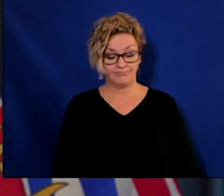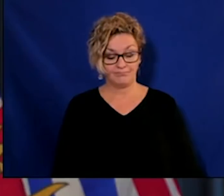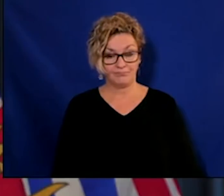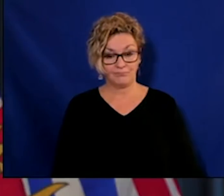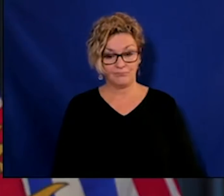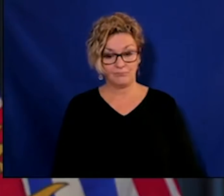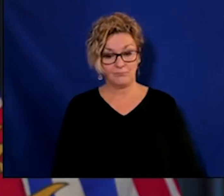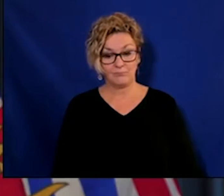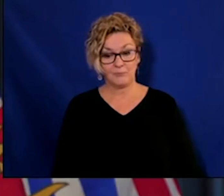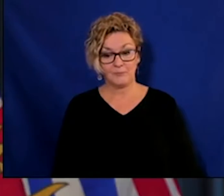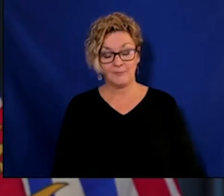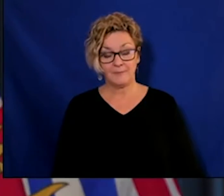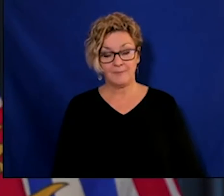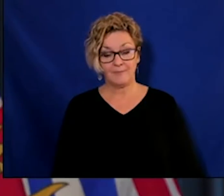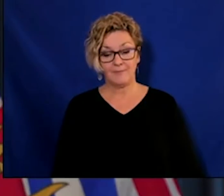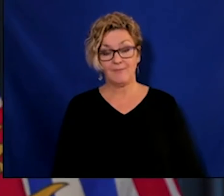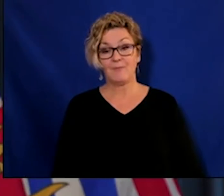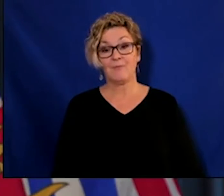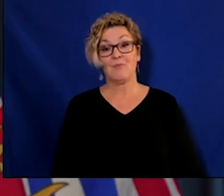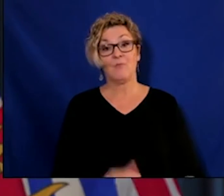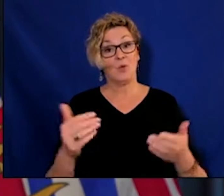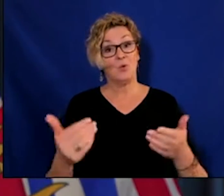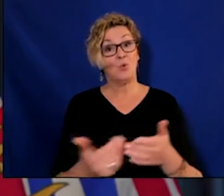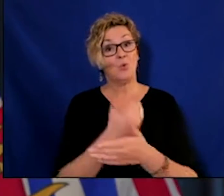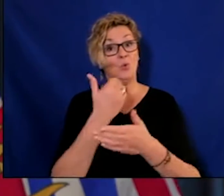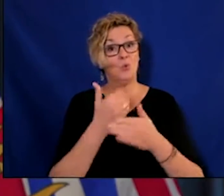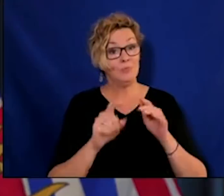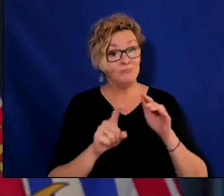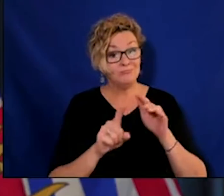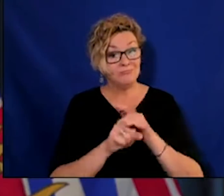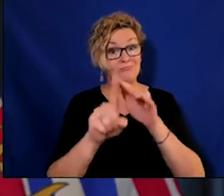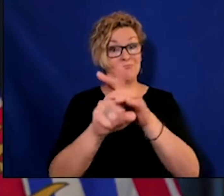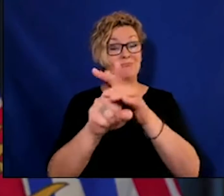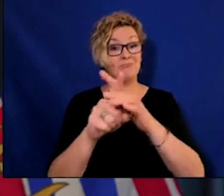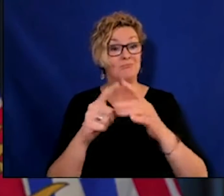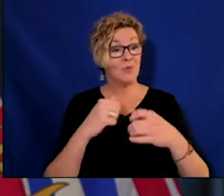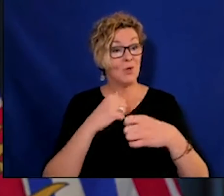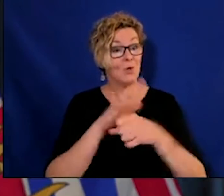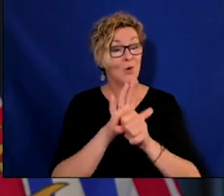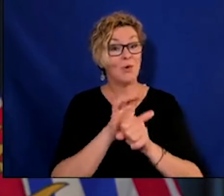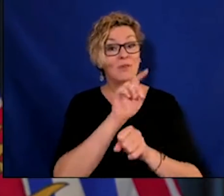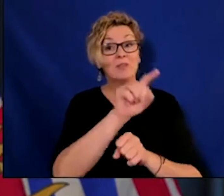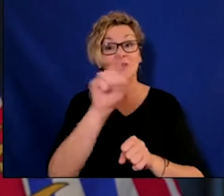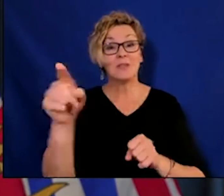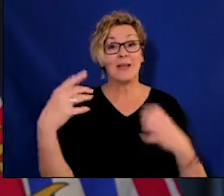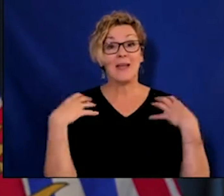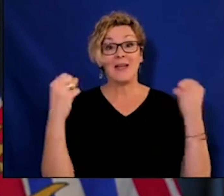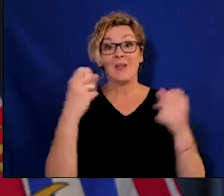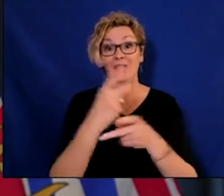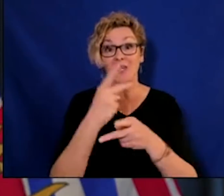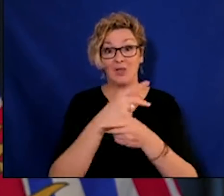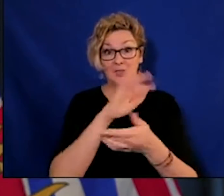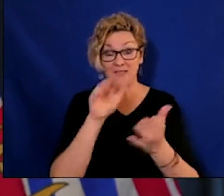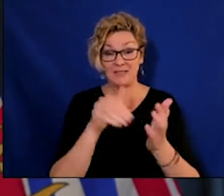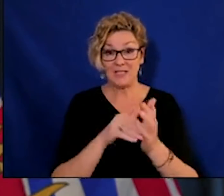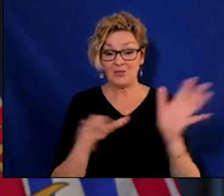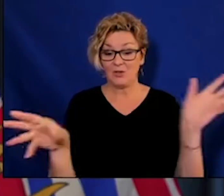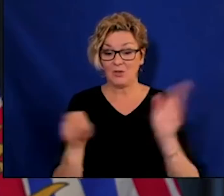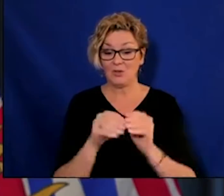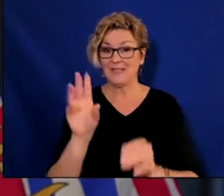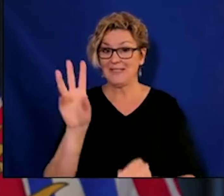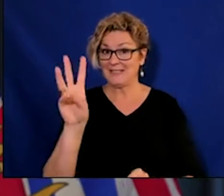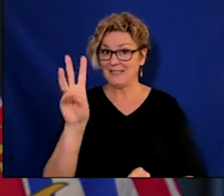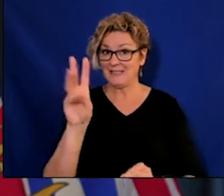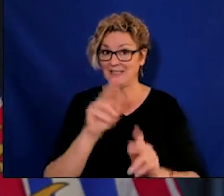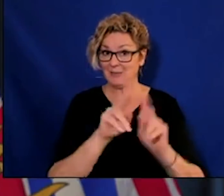Right now we have 6 new healthcare outbreaks in the North Peace Senior Housing, Queen's Park Care